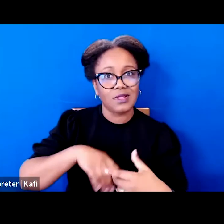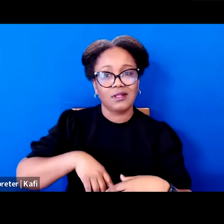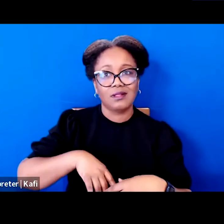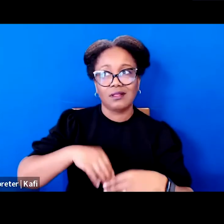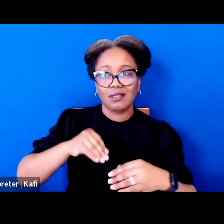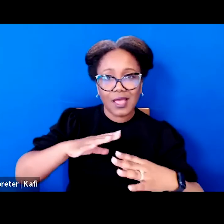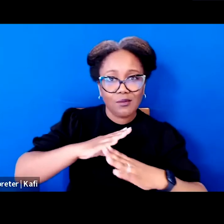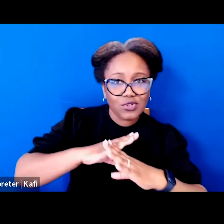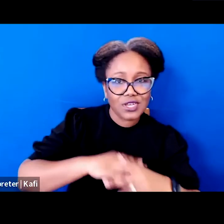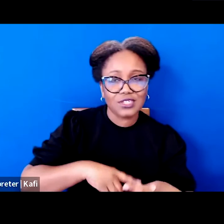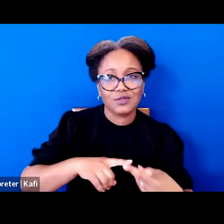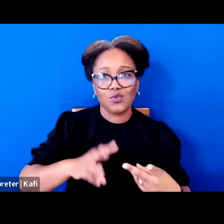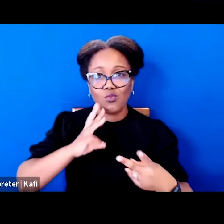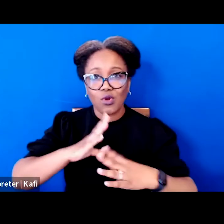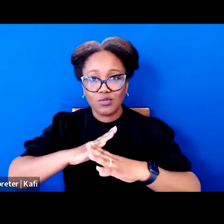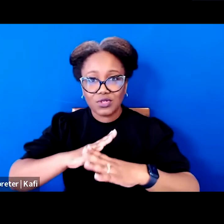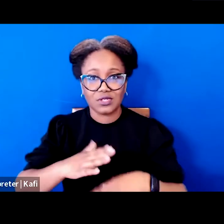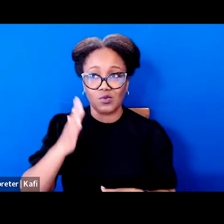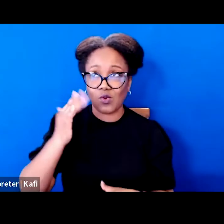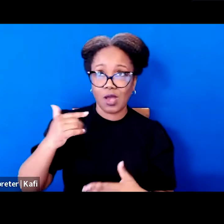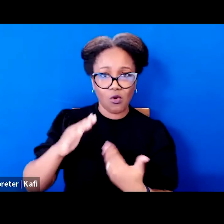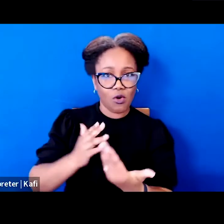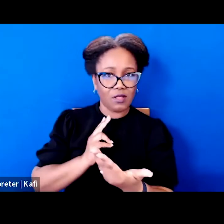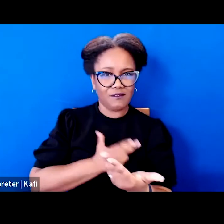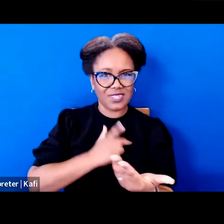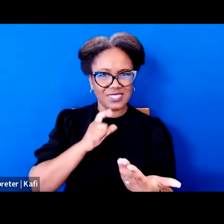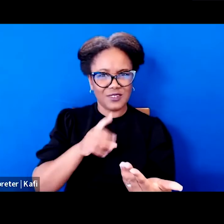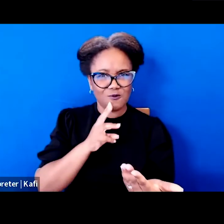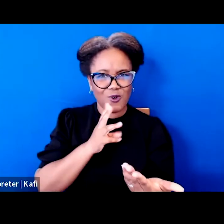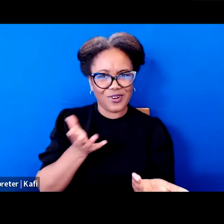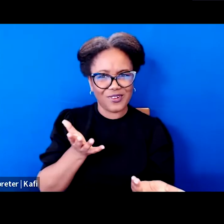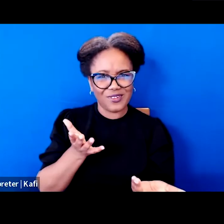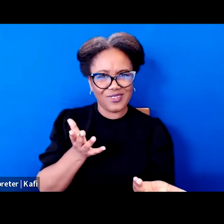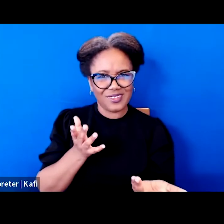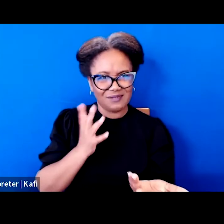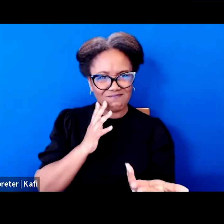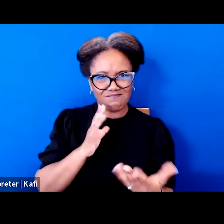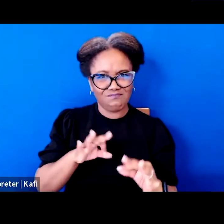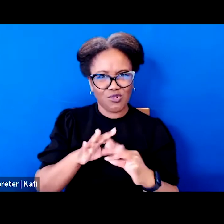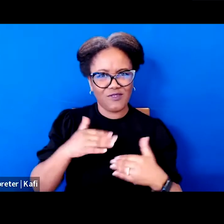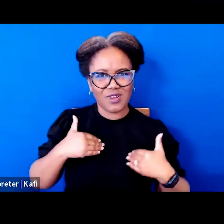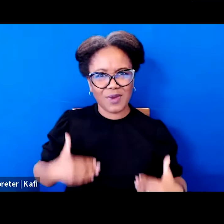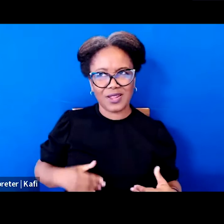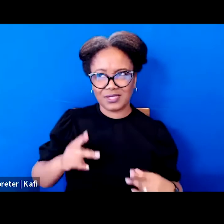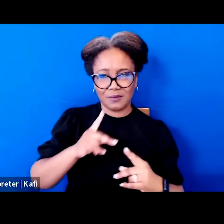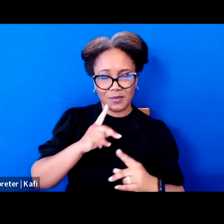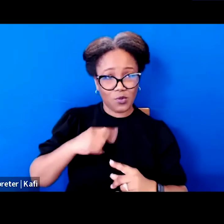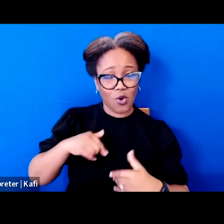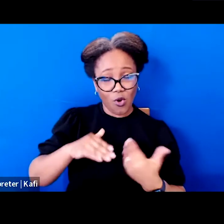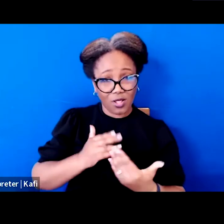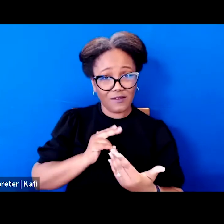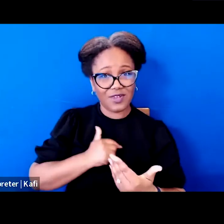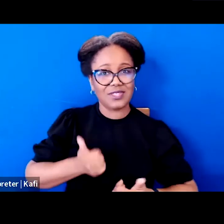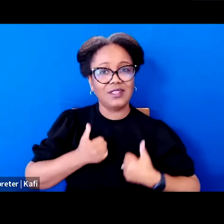land happens to all of our bodies as people who live off of Mother Earth. And so this is a call for everybody and anybody, wherever